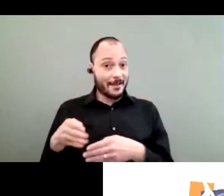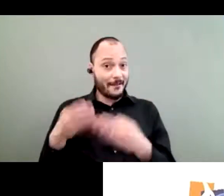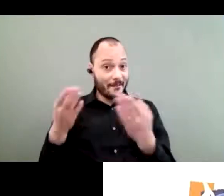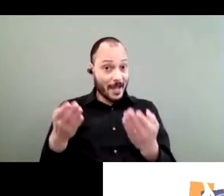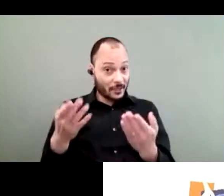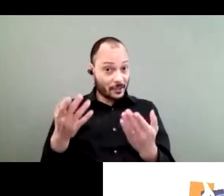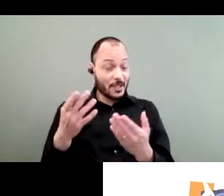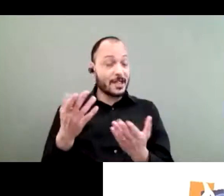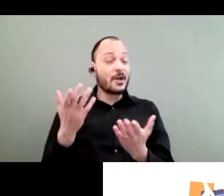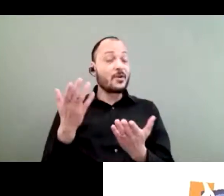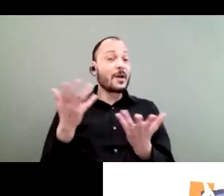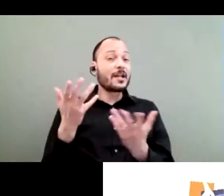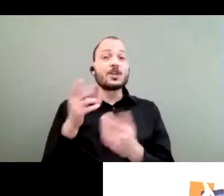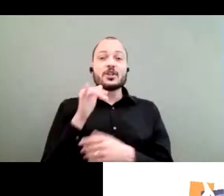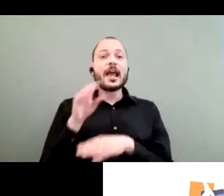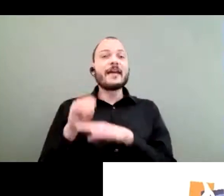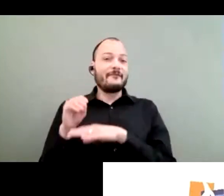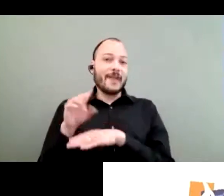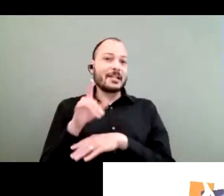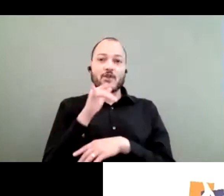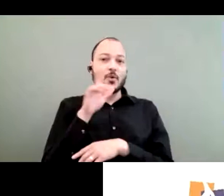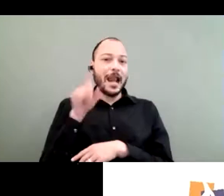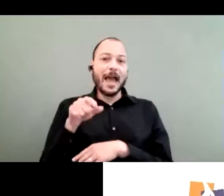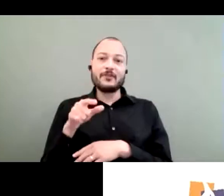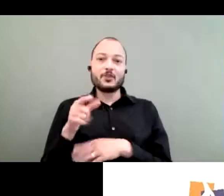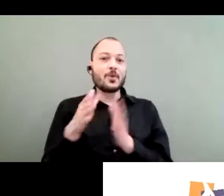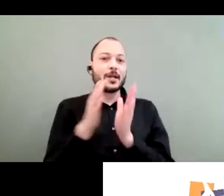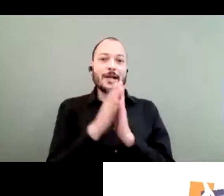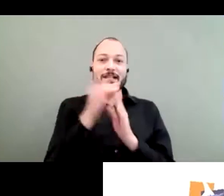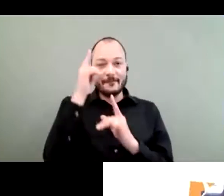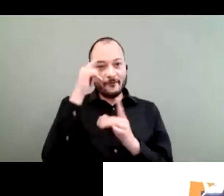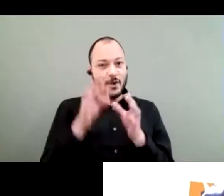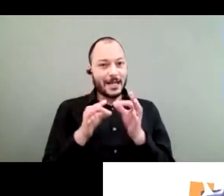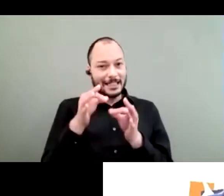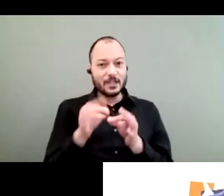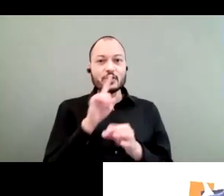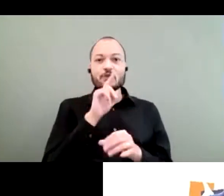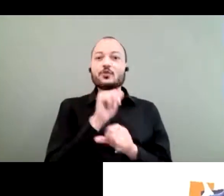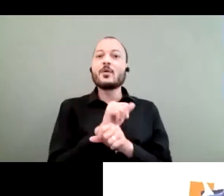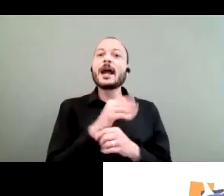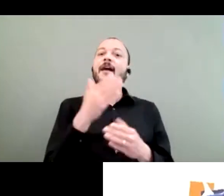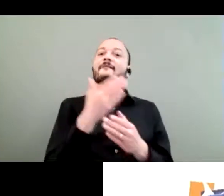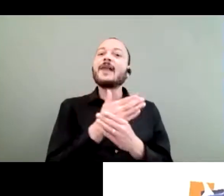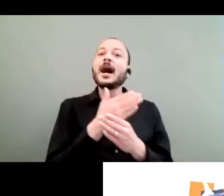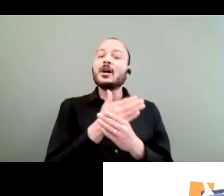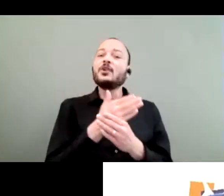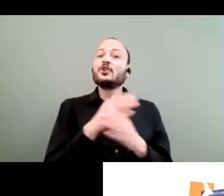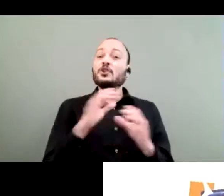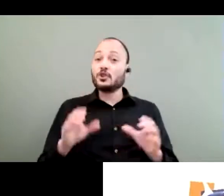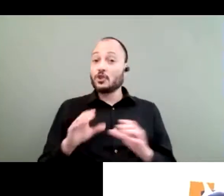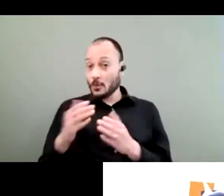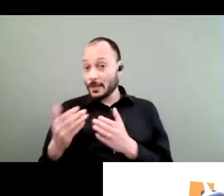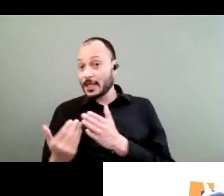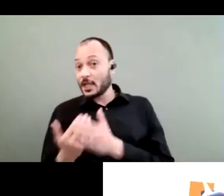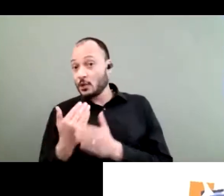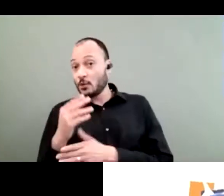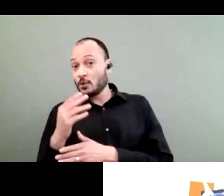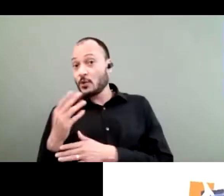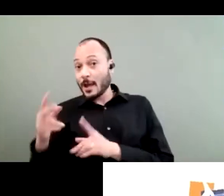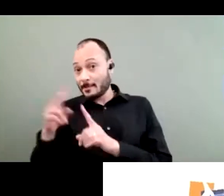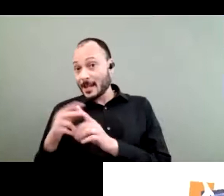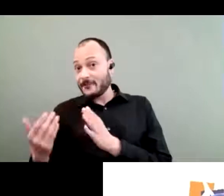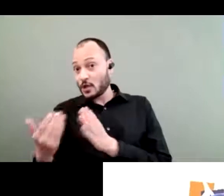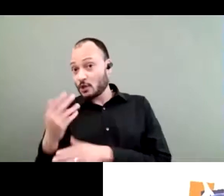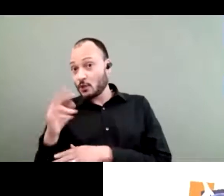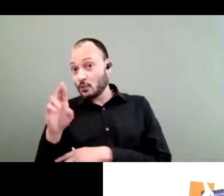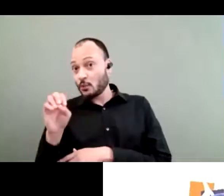to request an extension. You can actually file your, you can do the renewal. Even though it's pending,